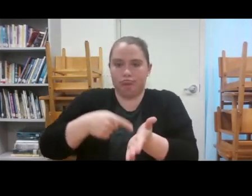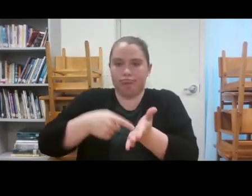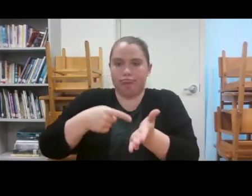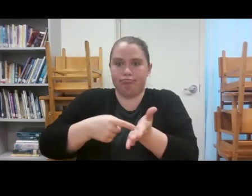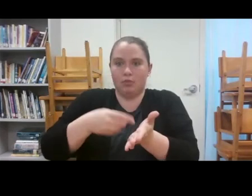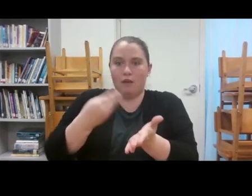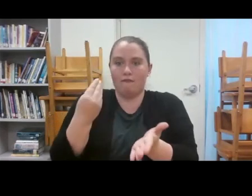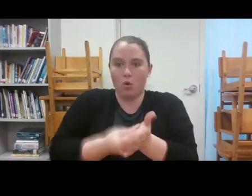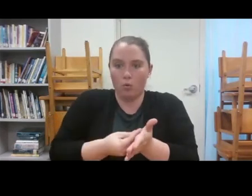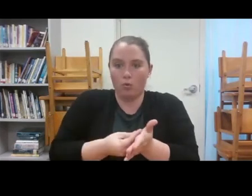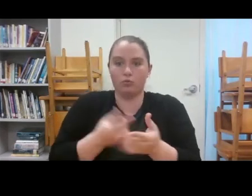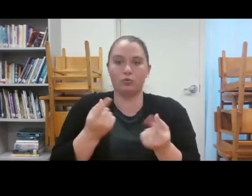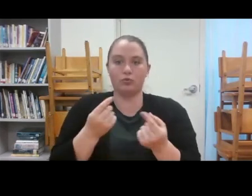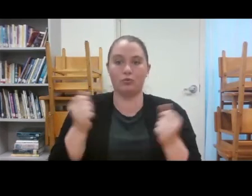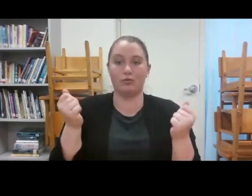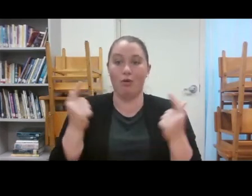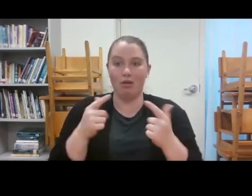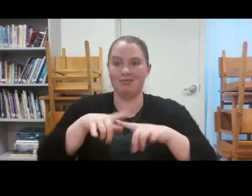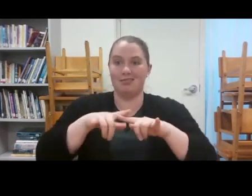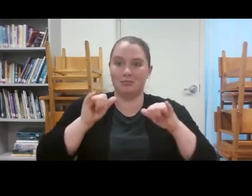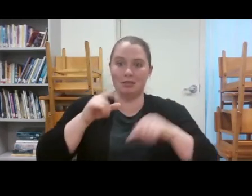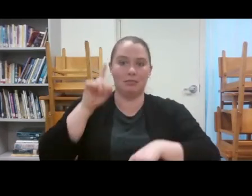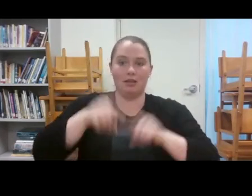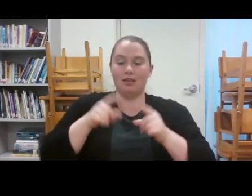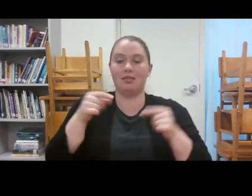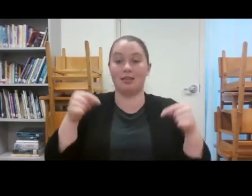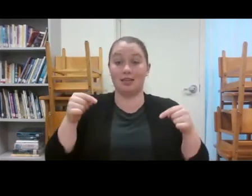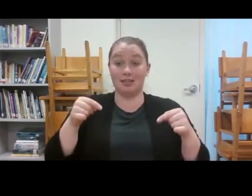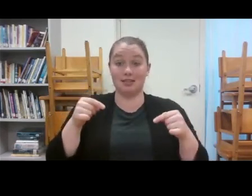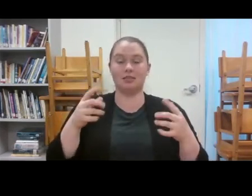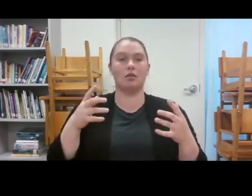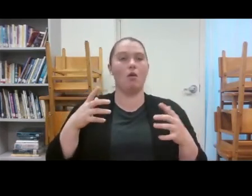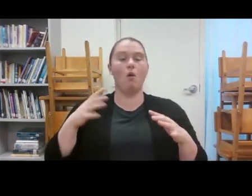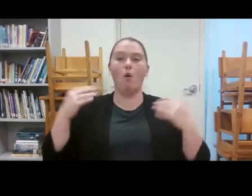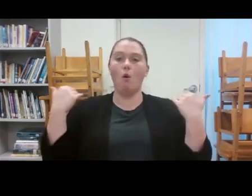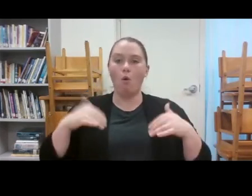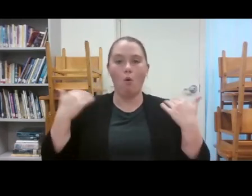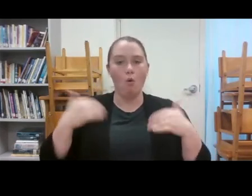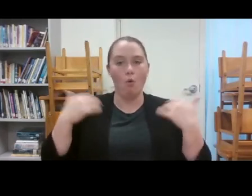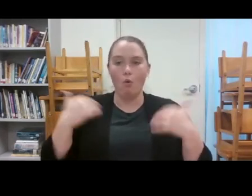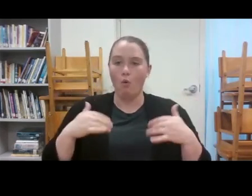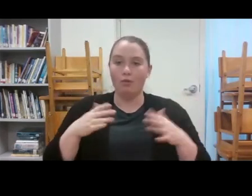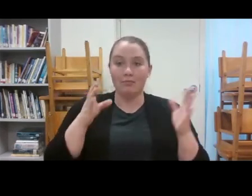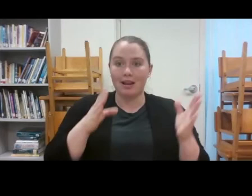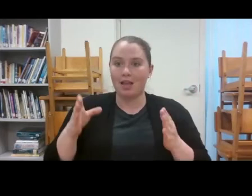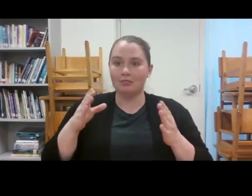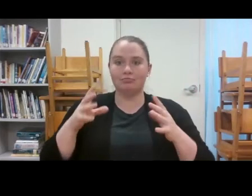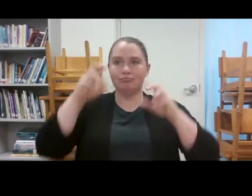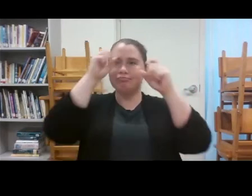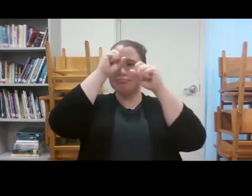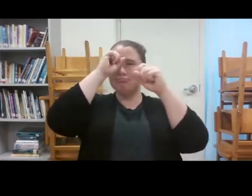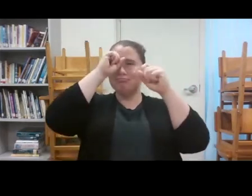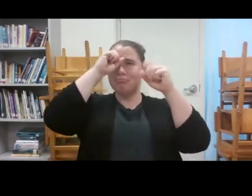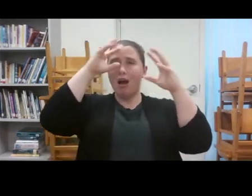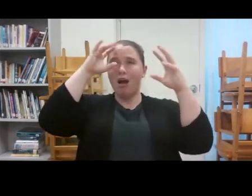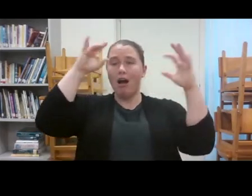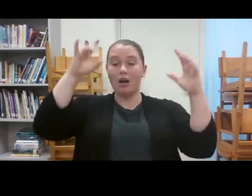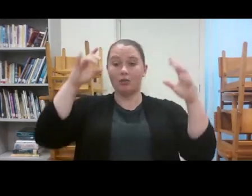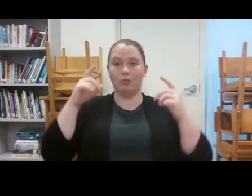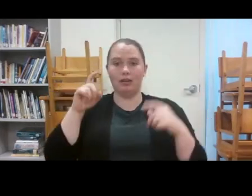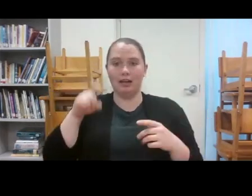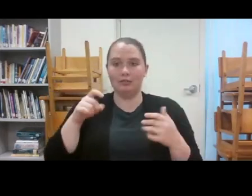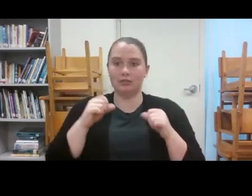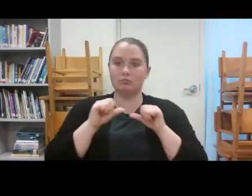is a very aggressive plan that we've come up with, and we still have to talk about whether or not we're going to be able to do all of